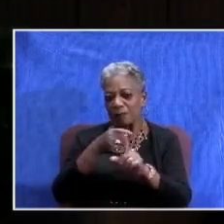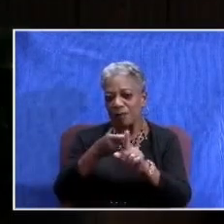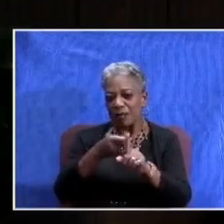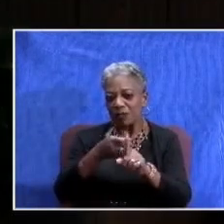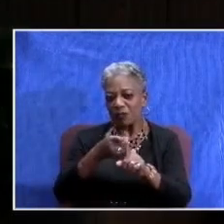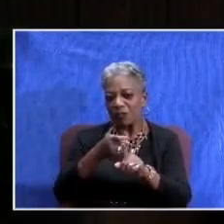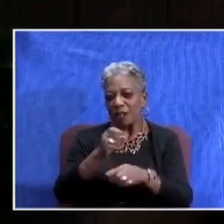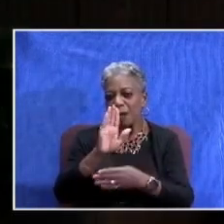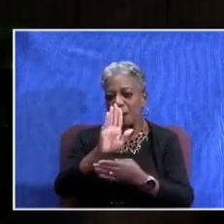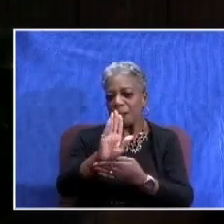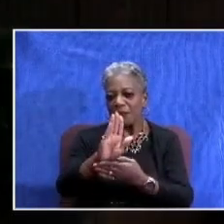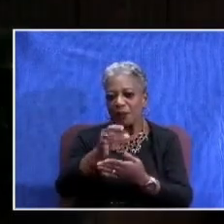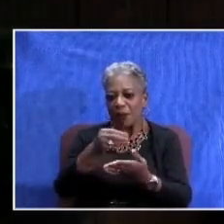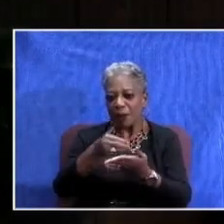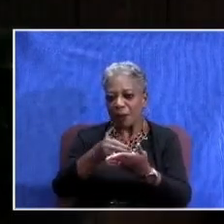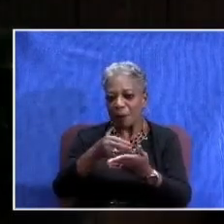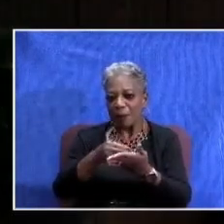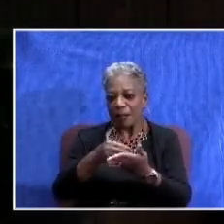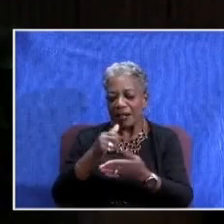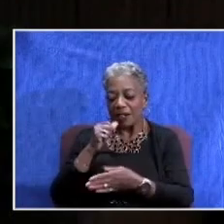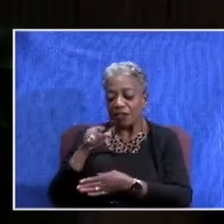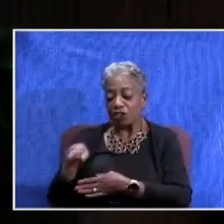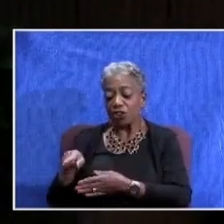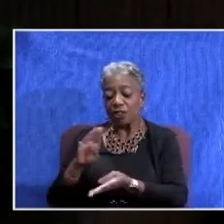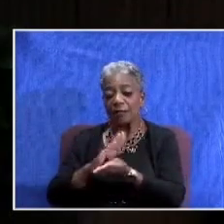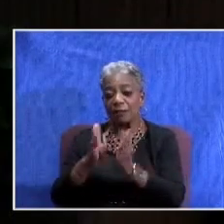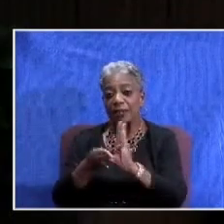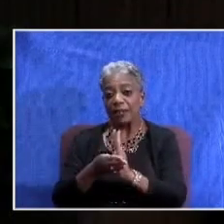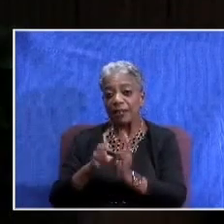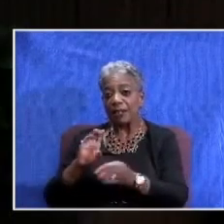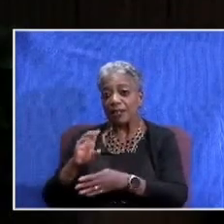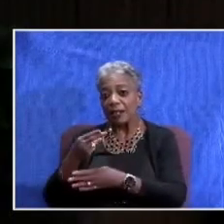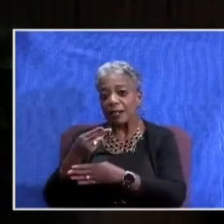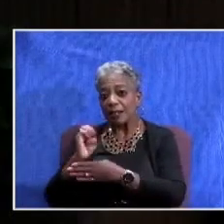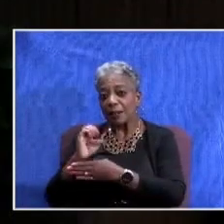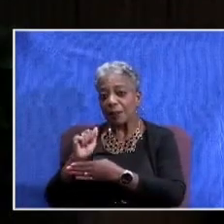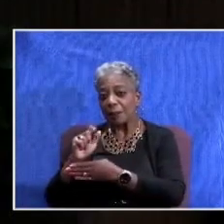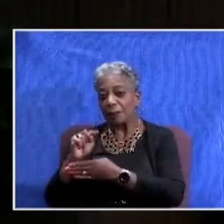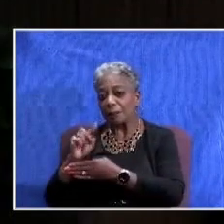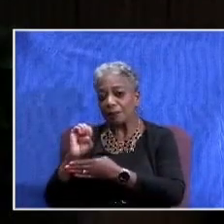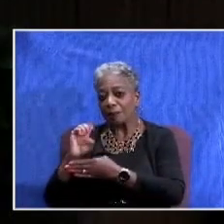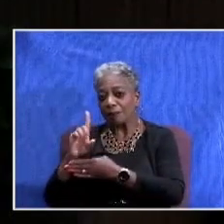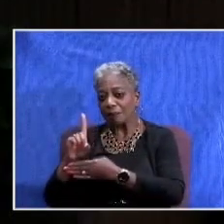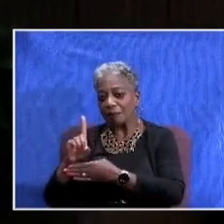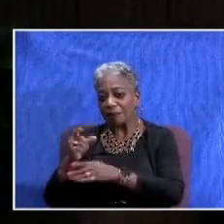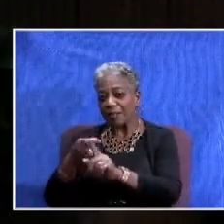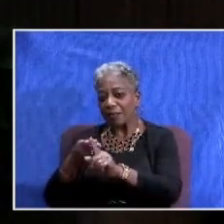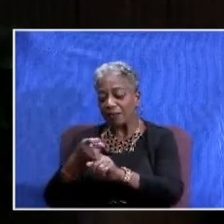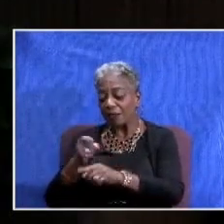This woman had been cheated out of her property.